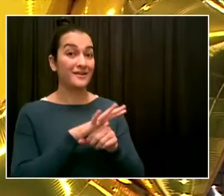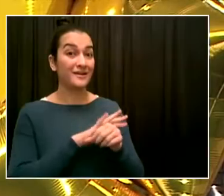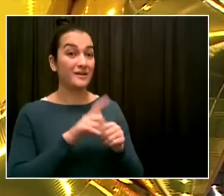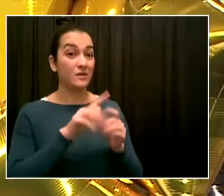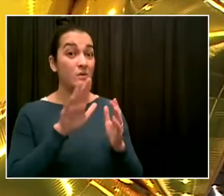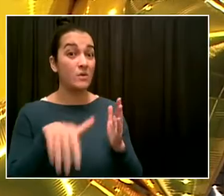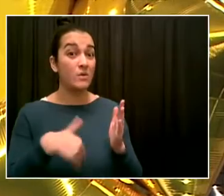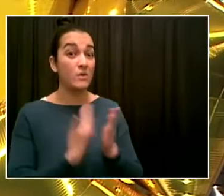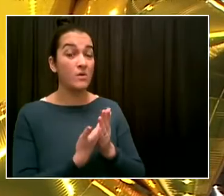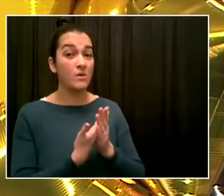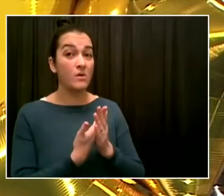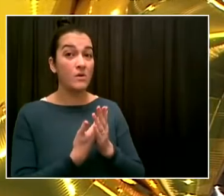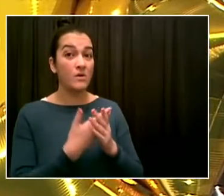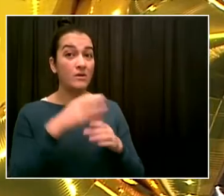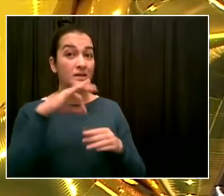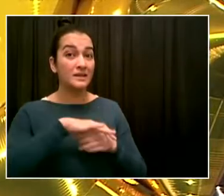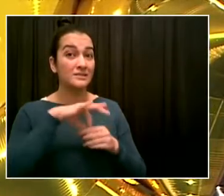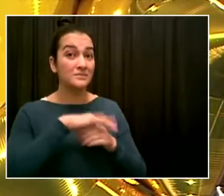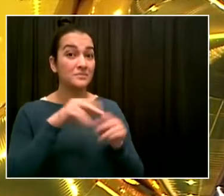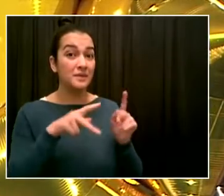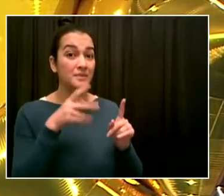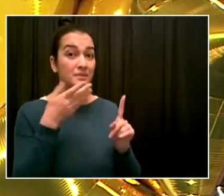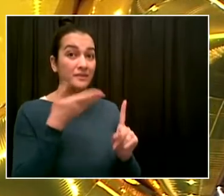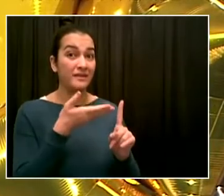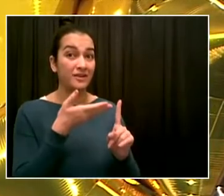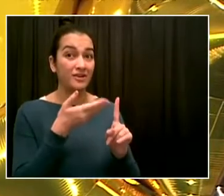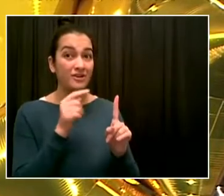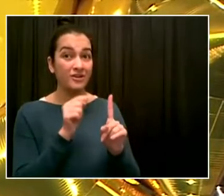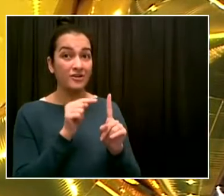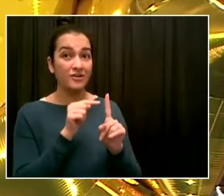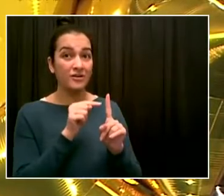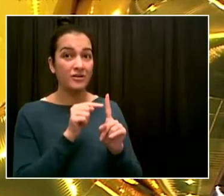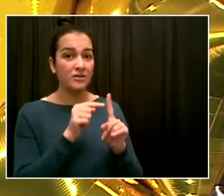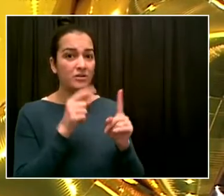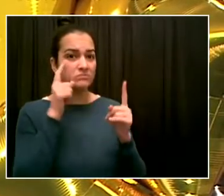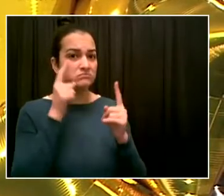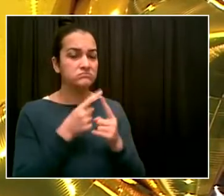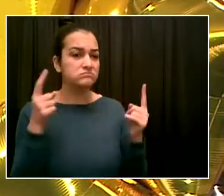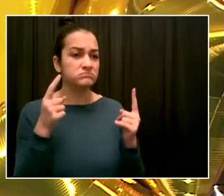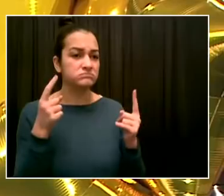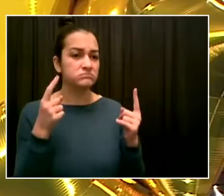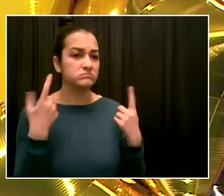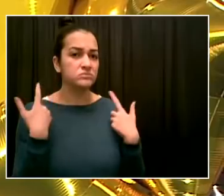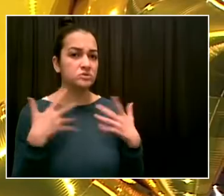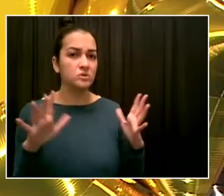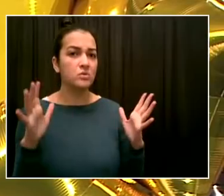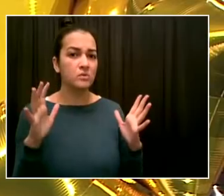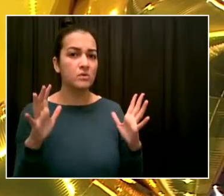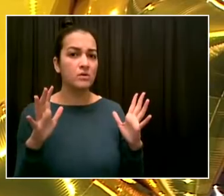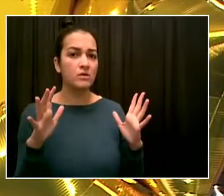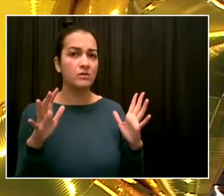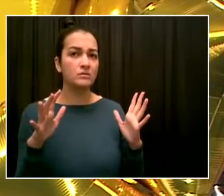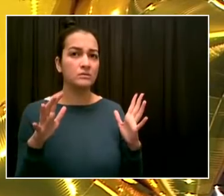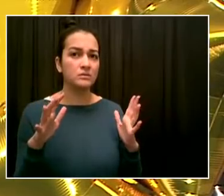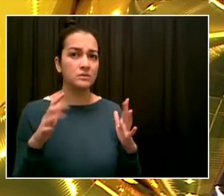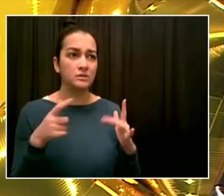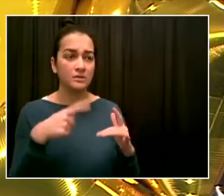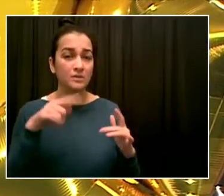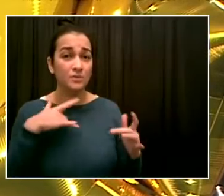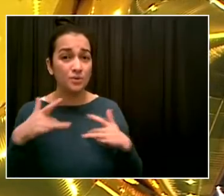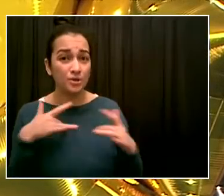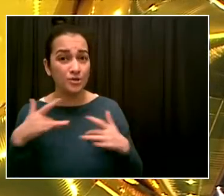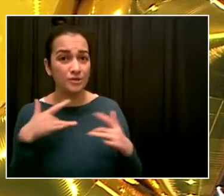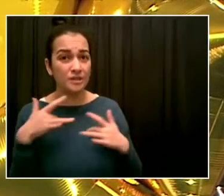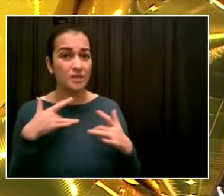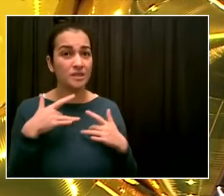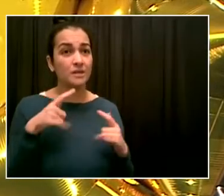op-ed last week, and he warned about precedent and something where he, quote,